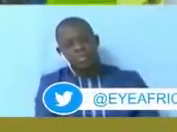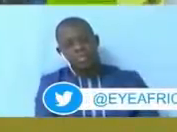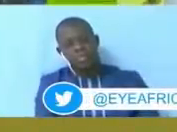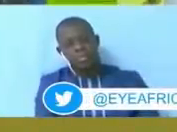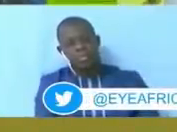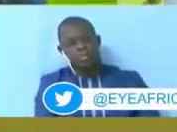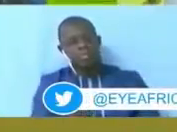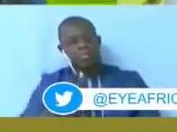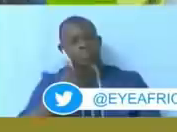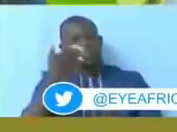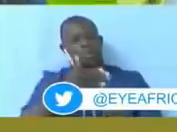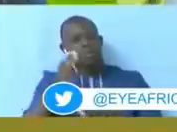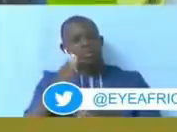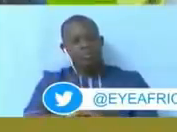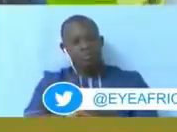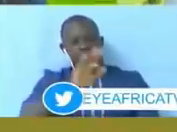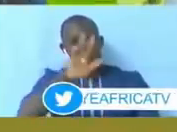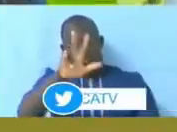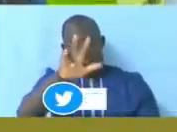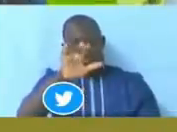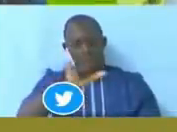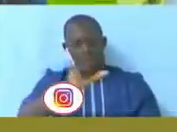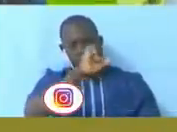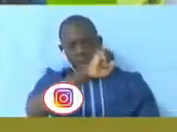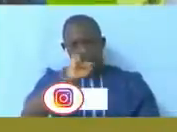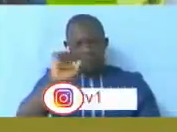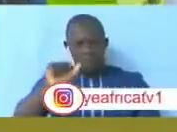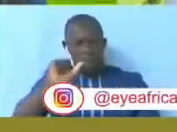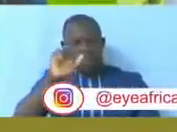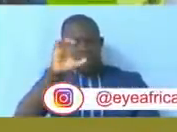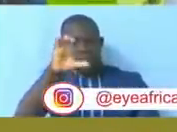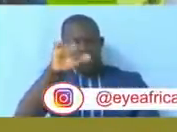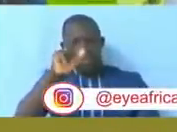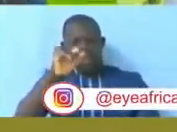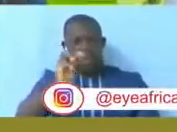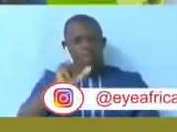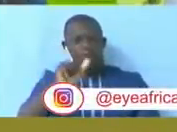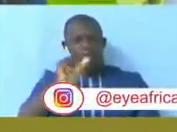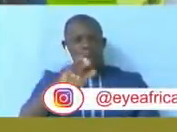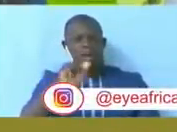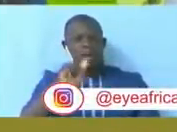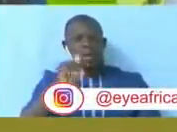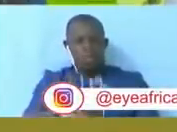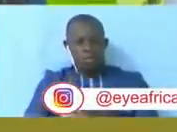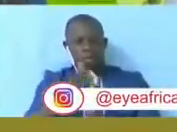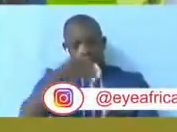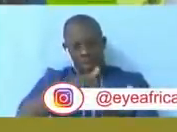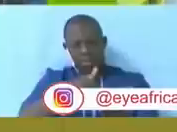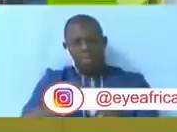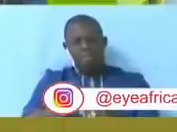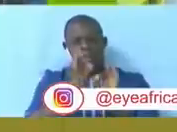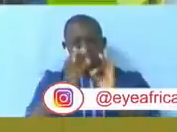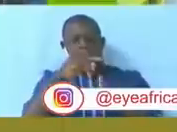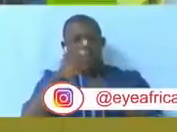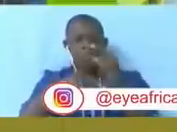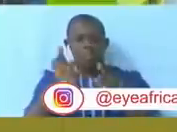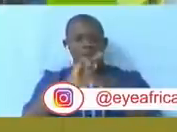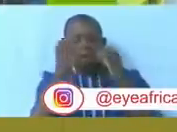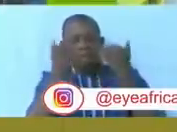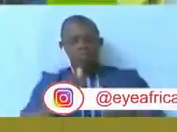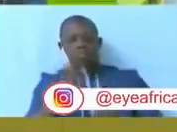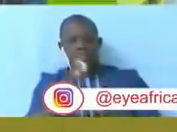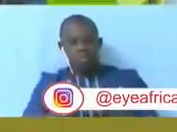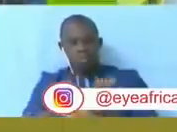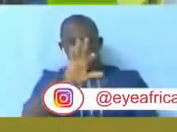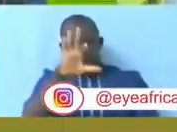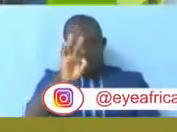believe was a camera came here and testified before the TRRC. Namira was a camera nata jana sede yaro ke TRRC nyati lingulaja.